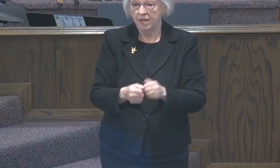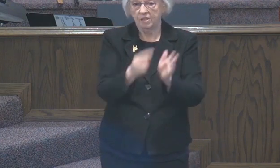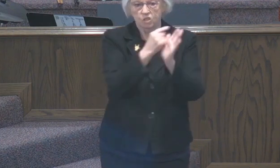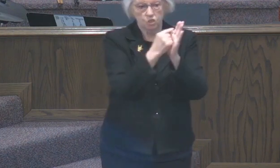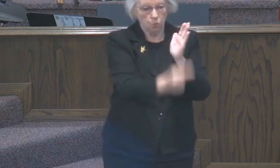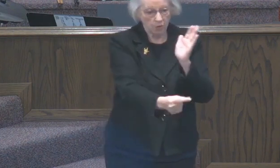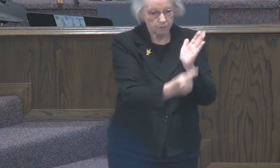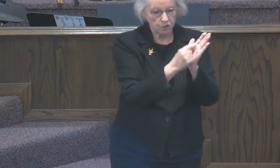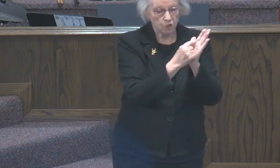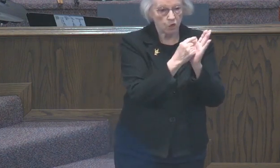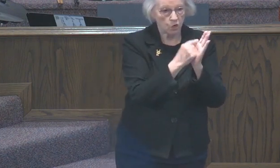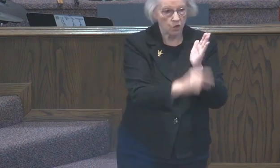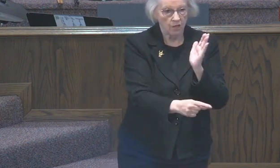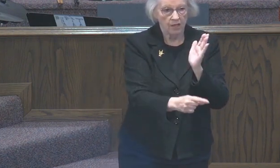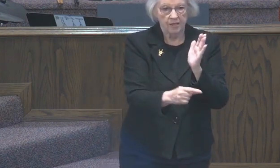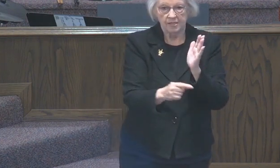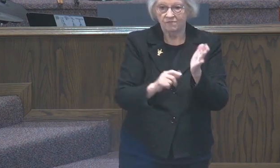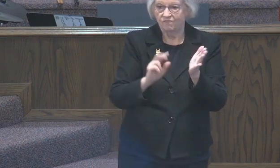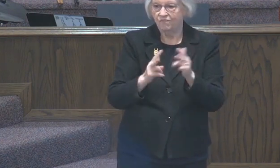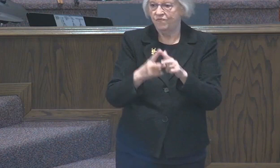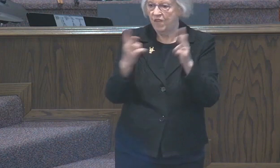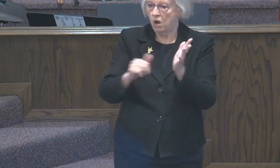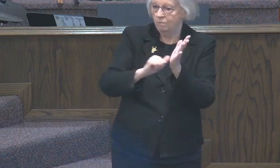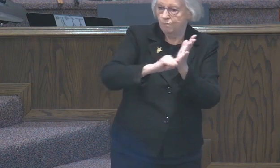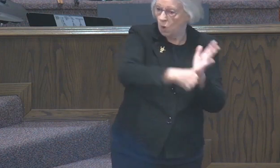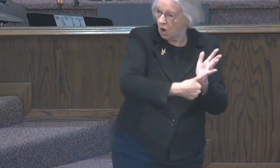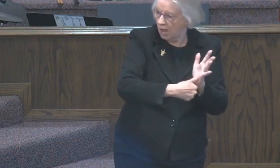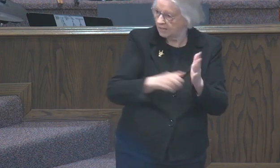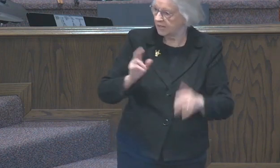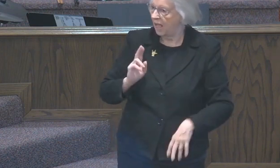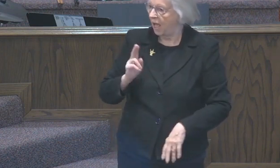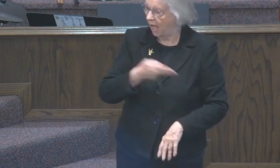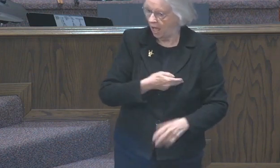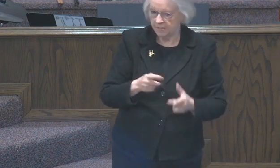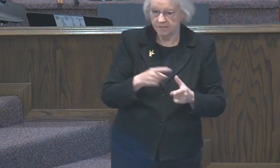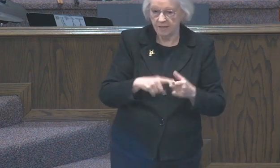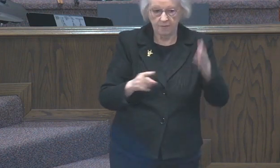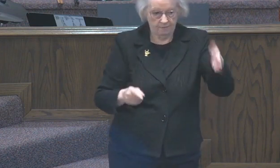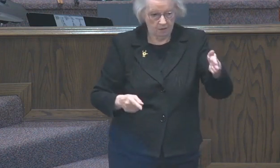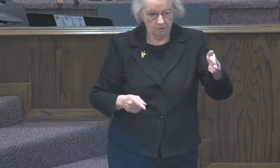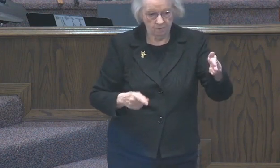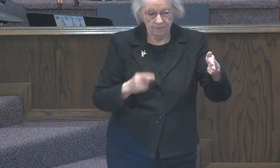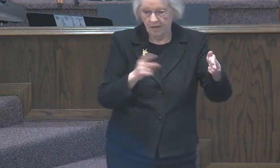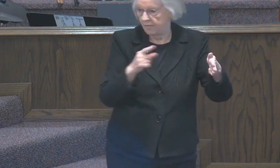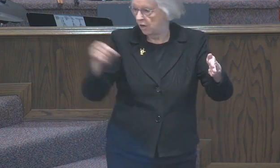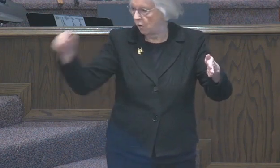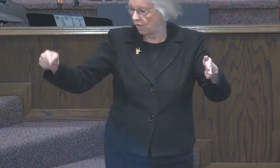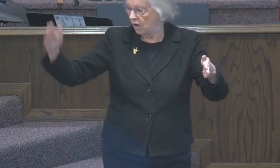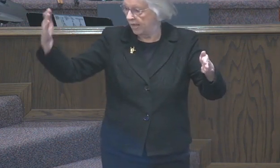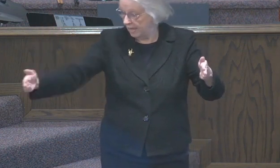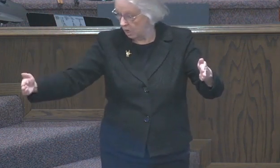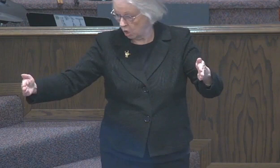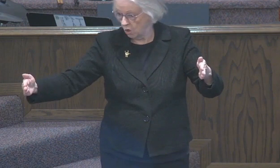behavioral statement, and then they end with a doctrinal statement or